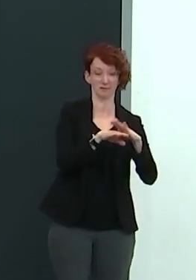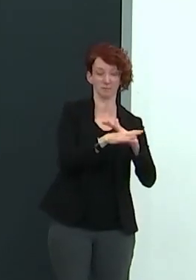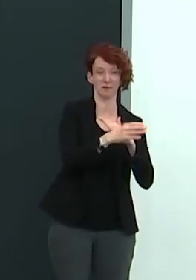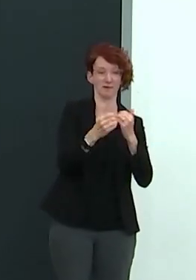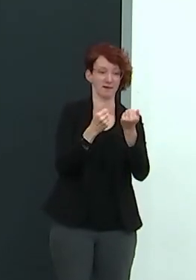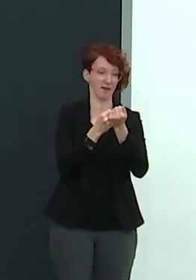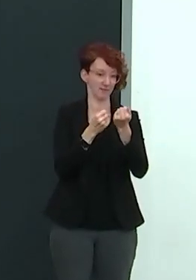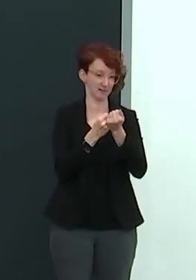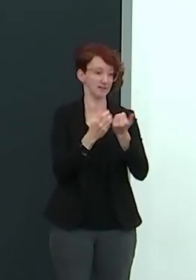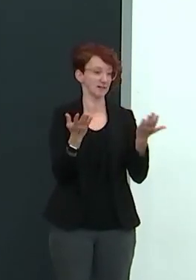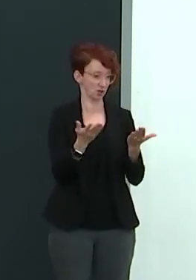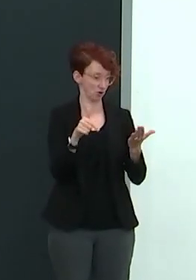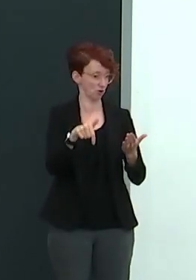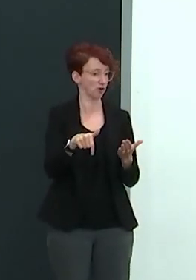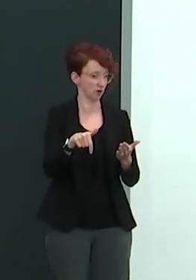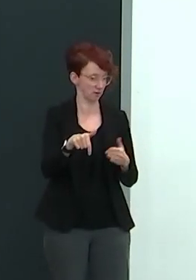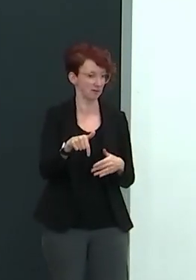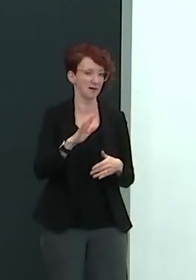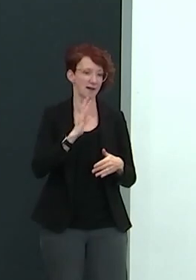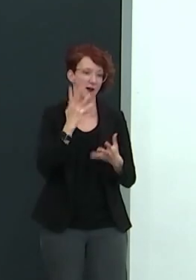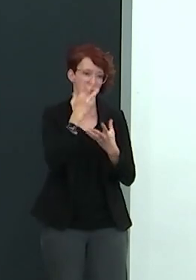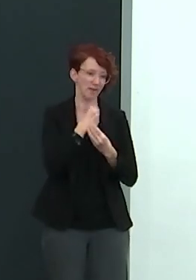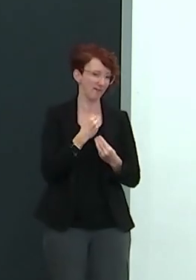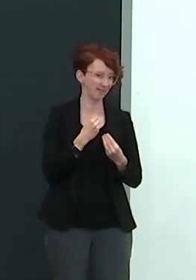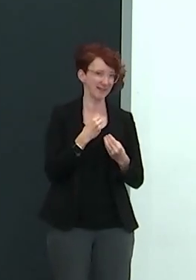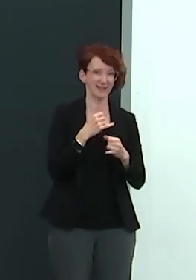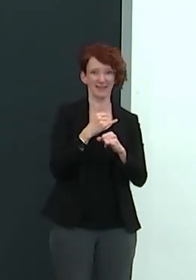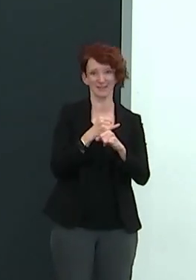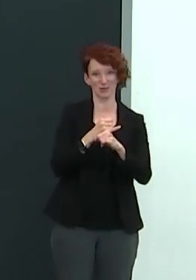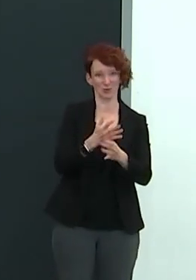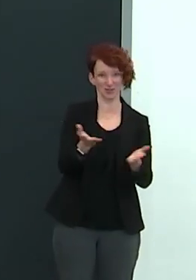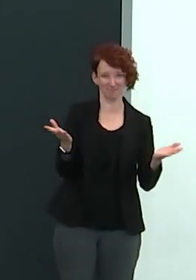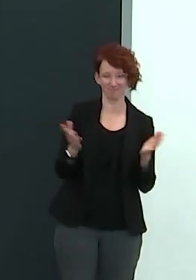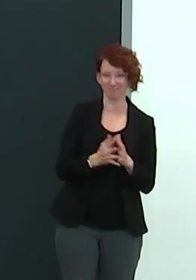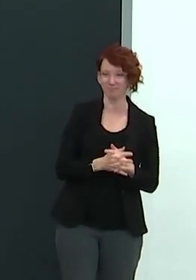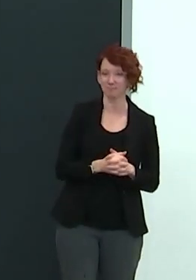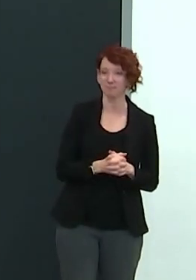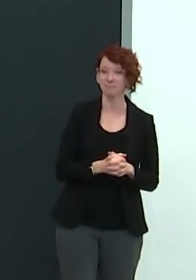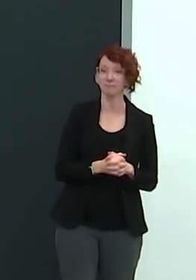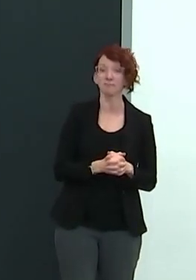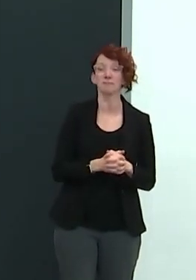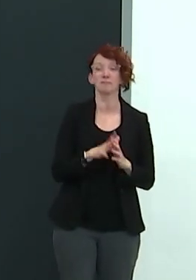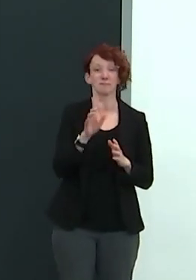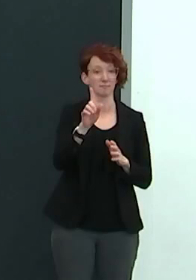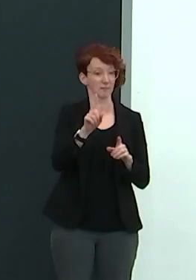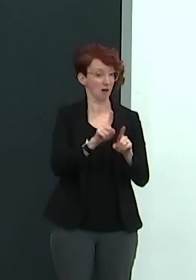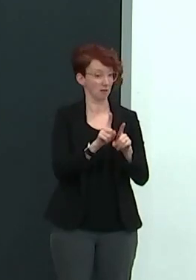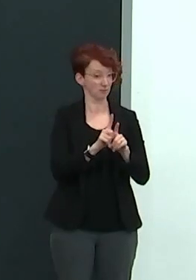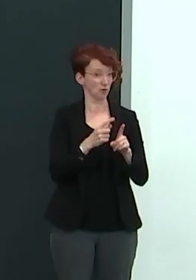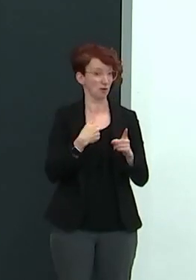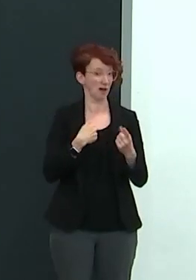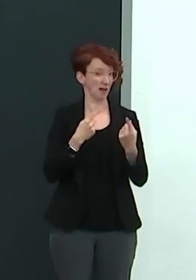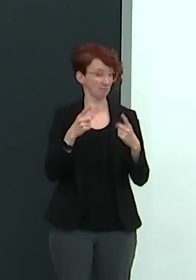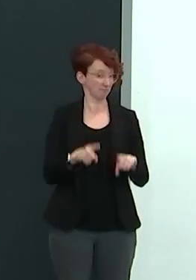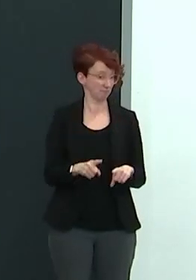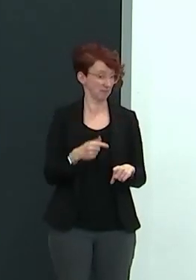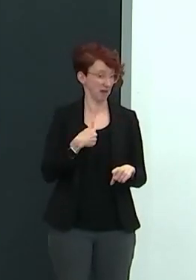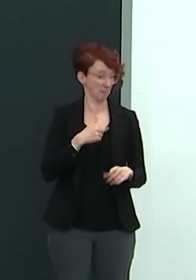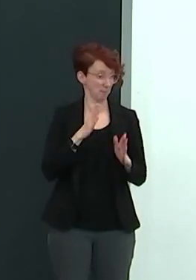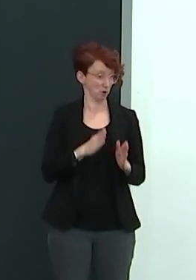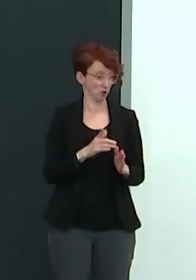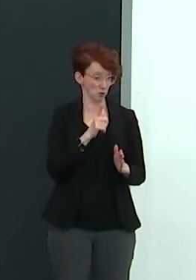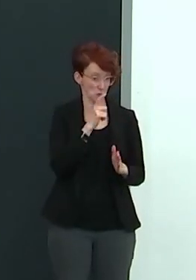at our lovely institution. I also happen to be an individual who